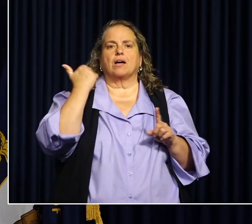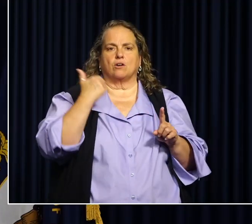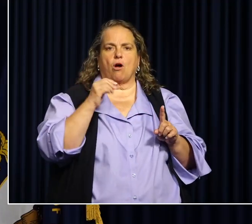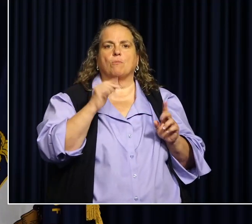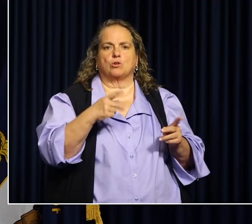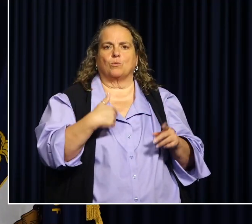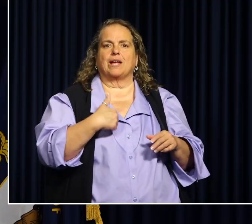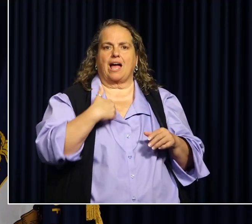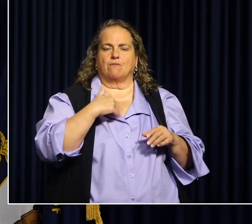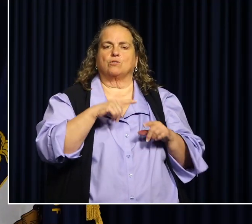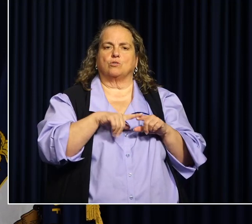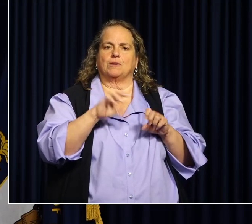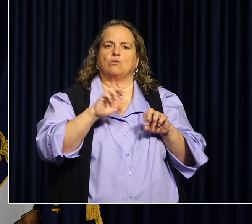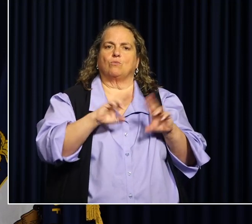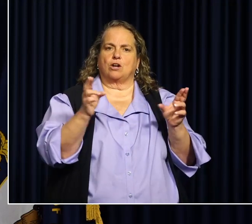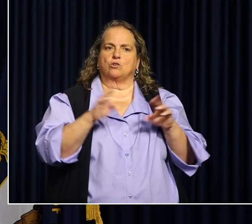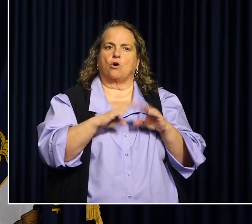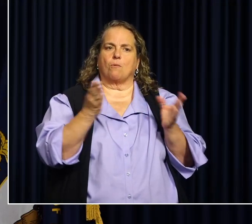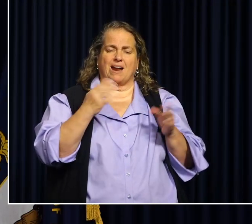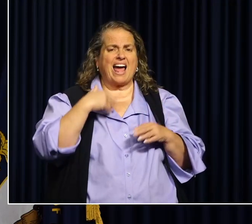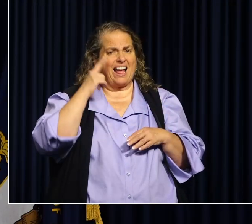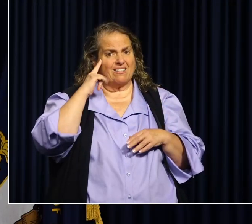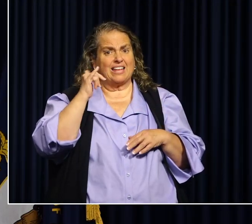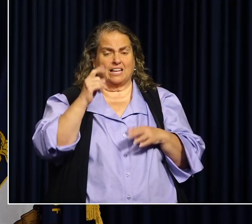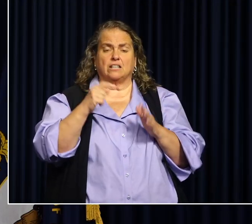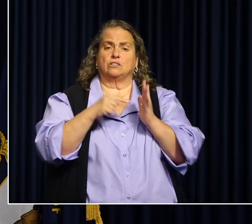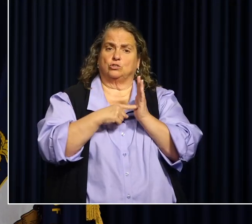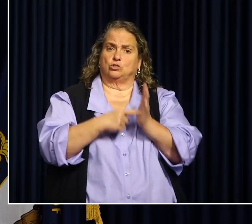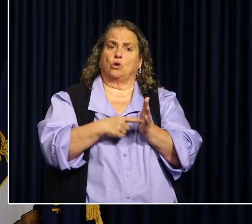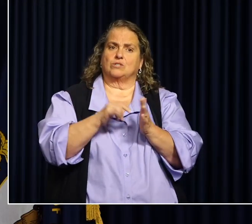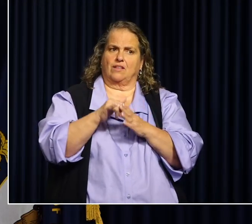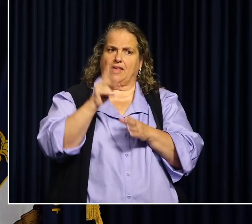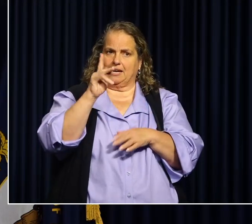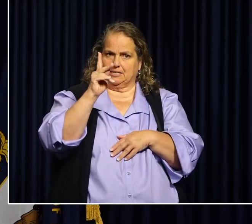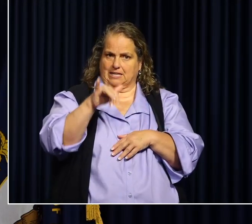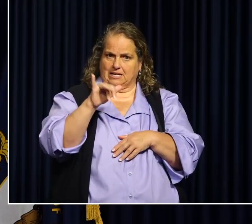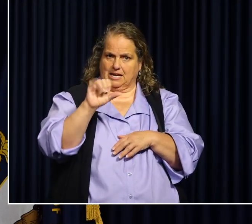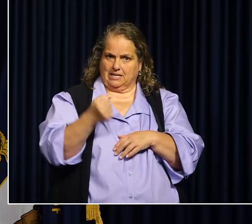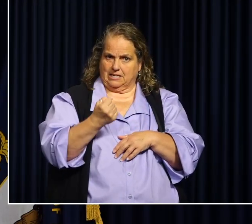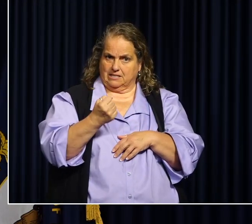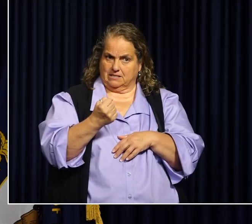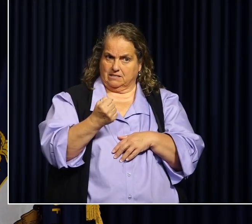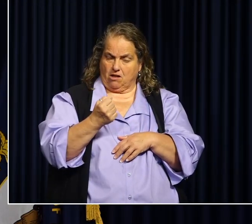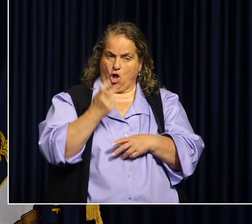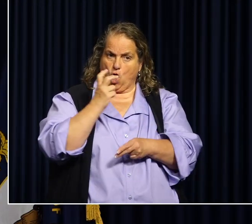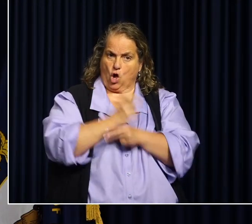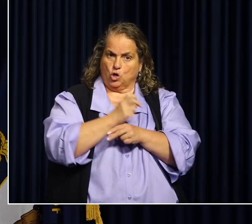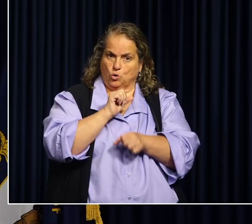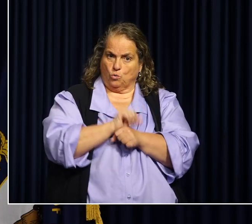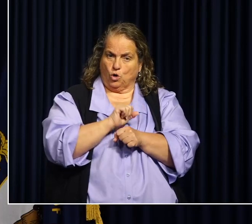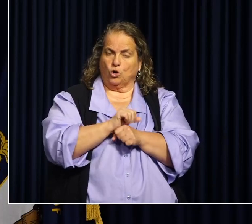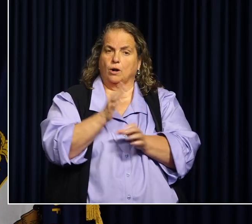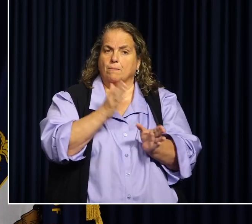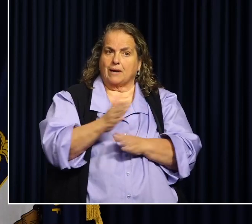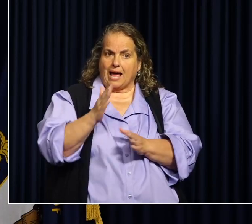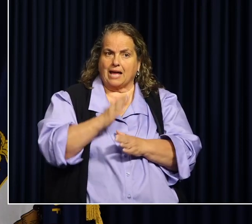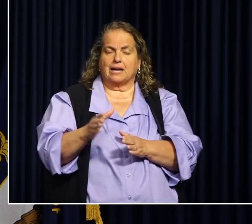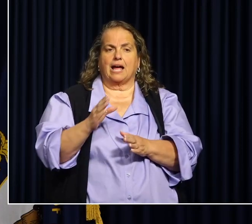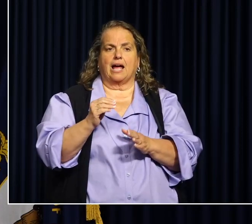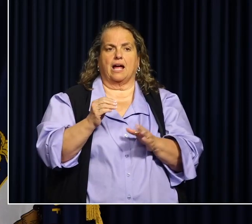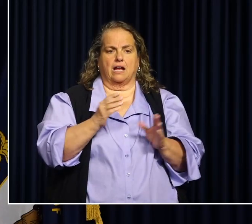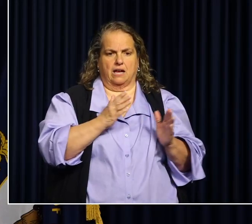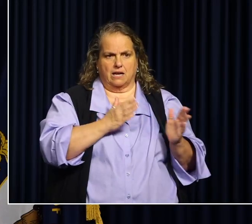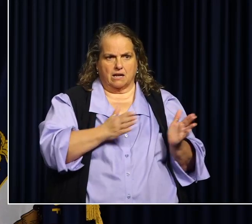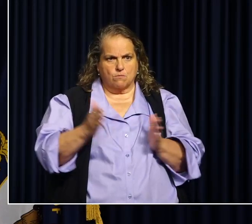is an indication of Kentuckians' hard work, of the planning and the preparation of